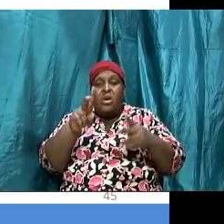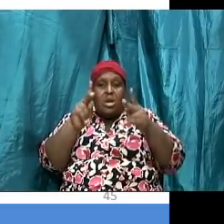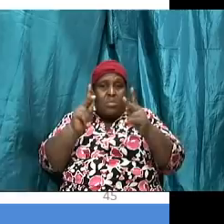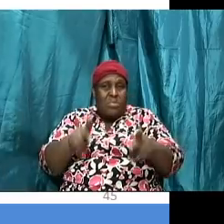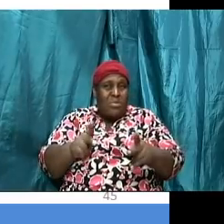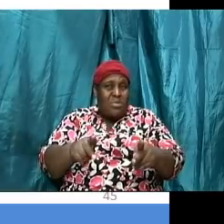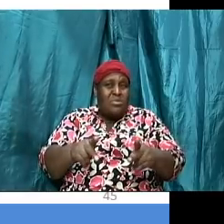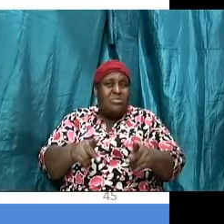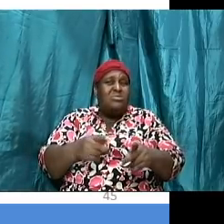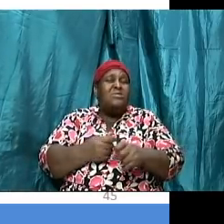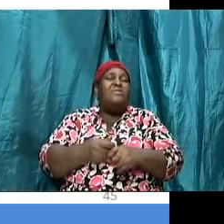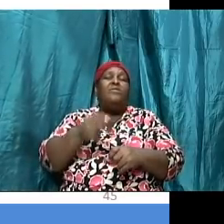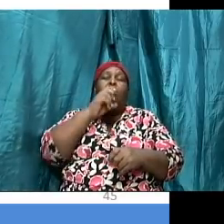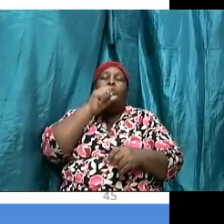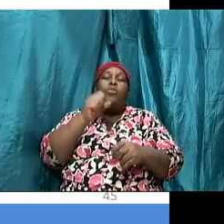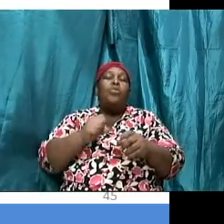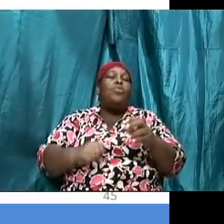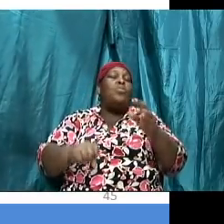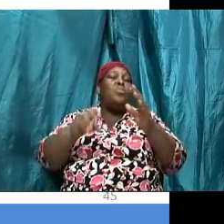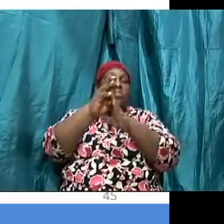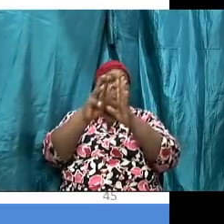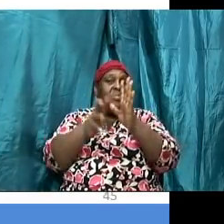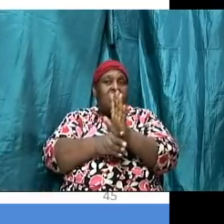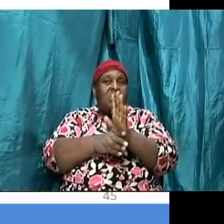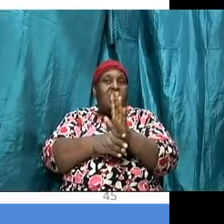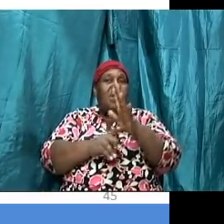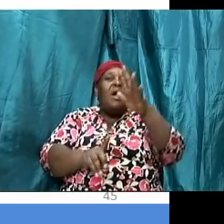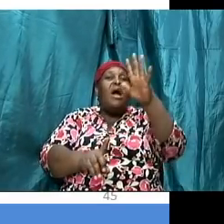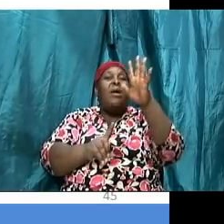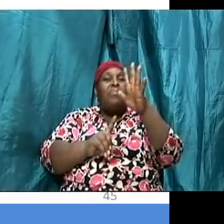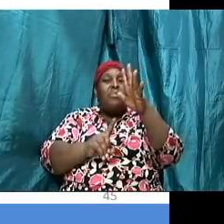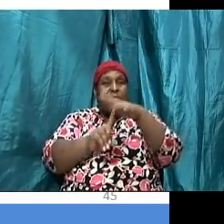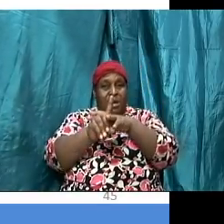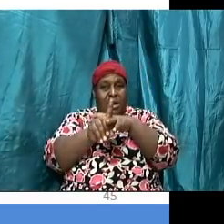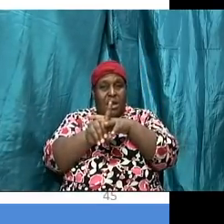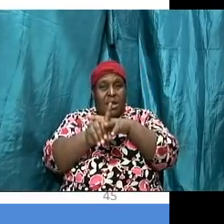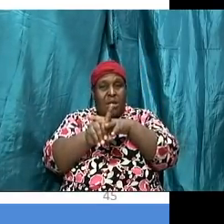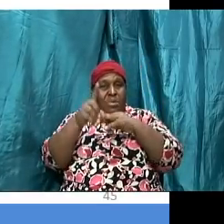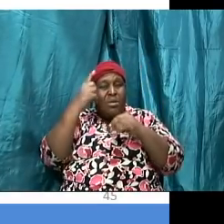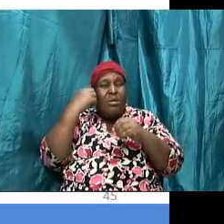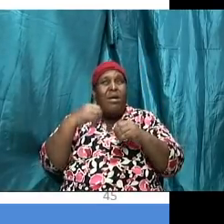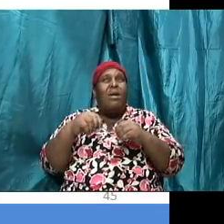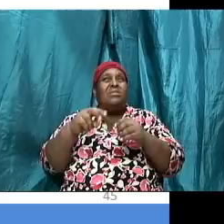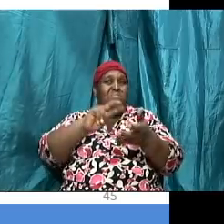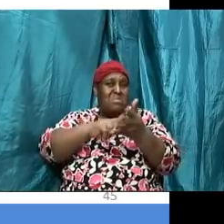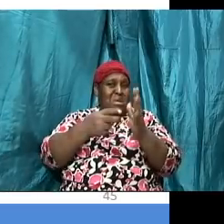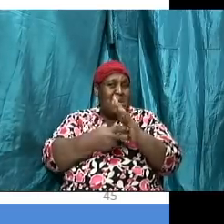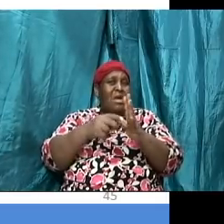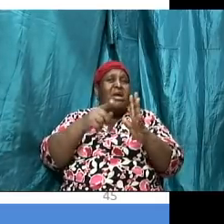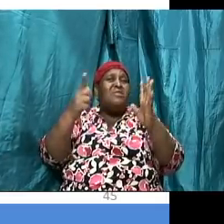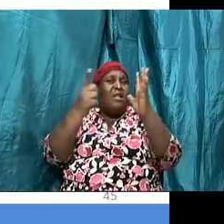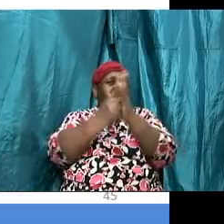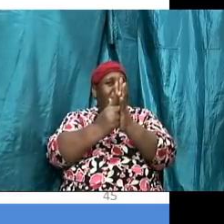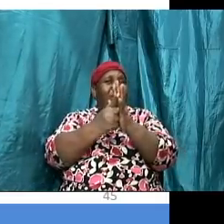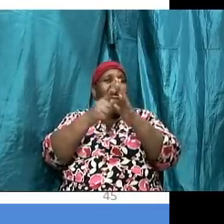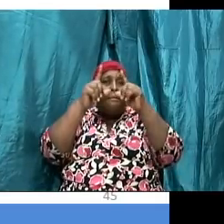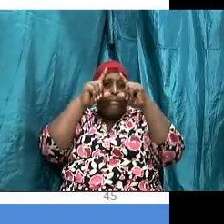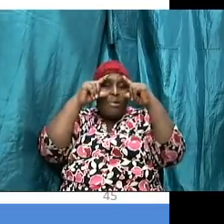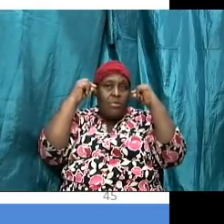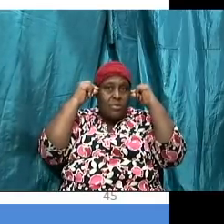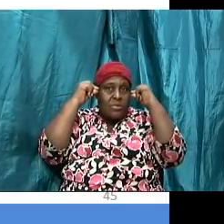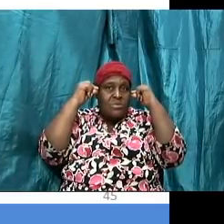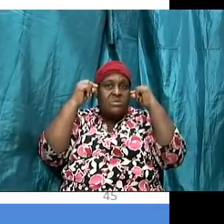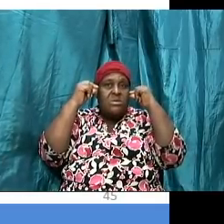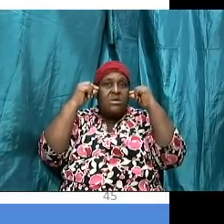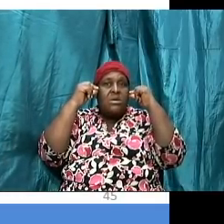persons from the Old Testament appeared because they represented the law, which is Moses, and the